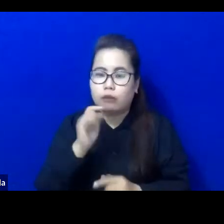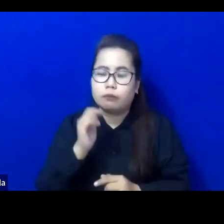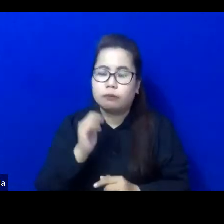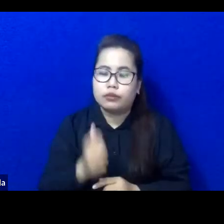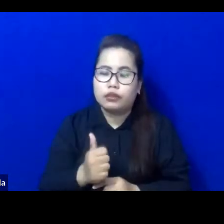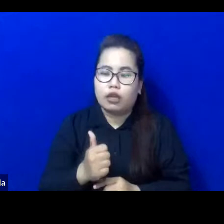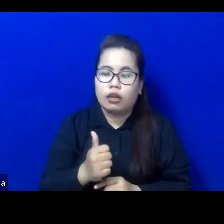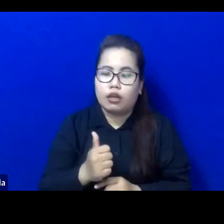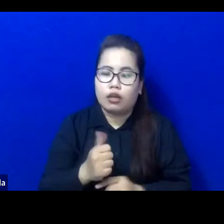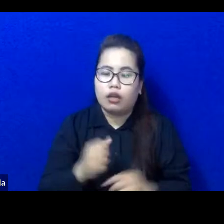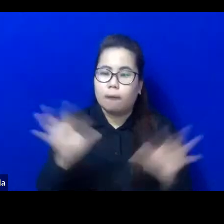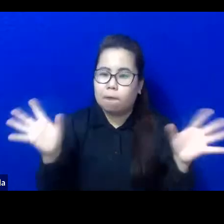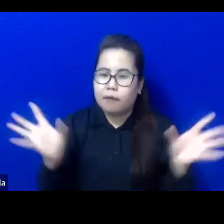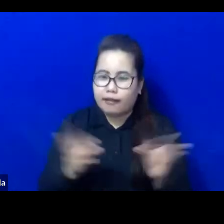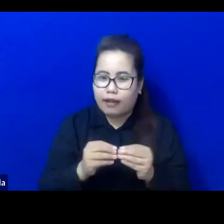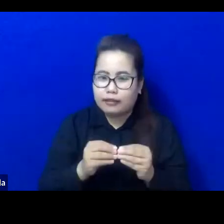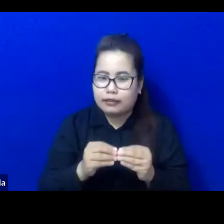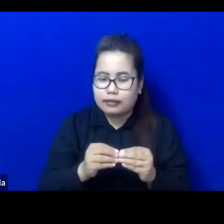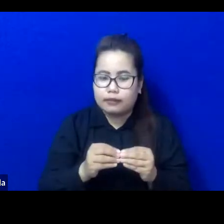And then